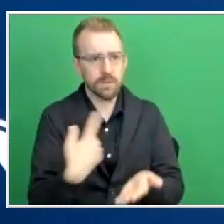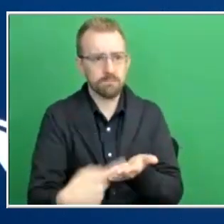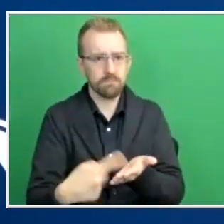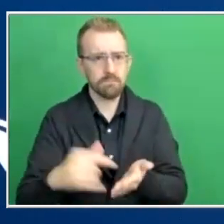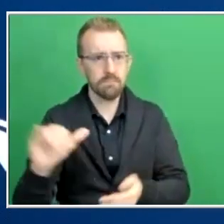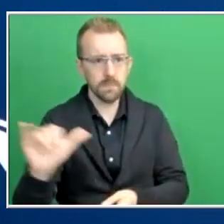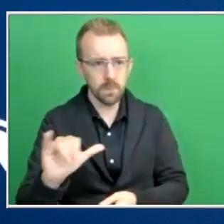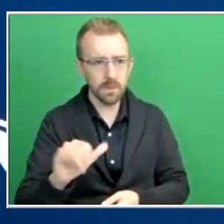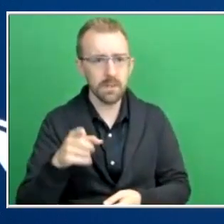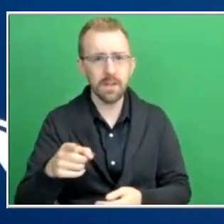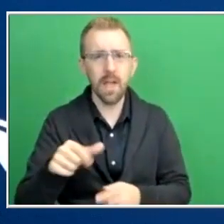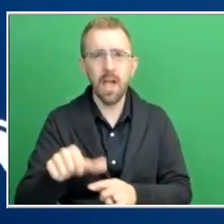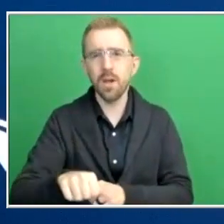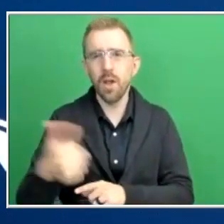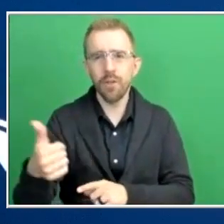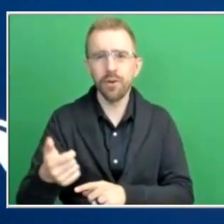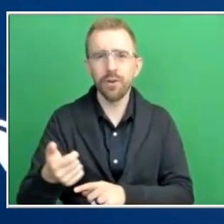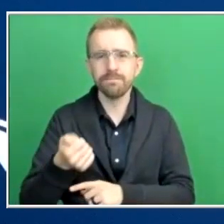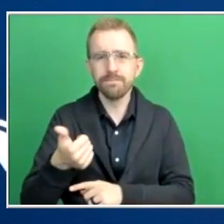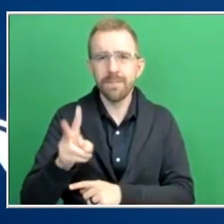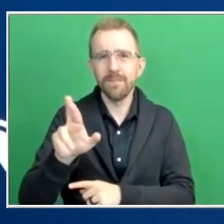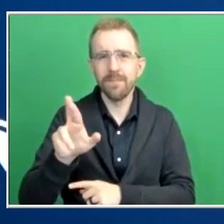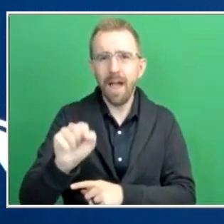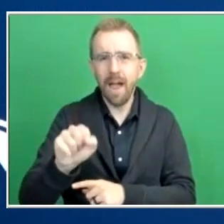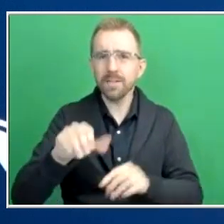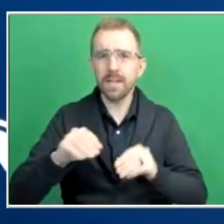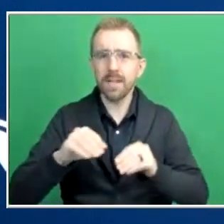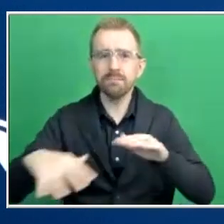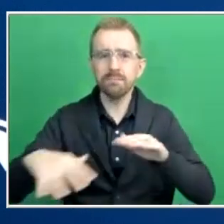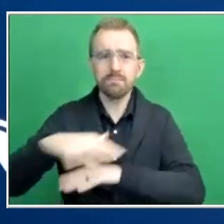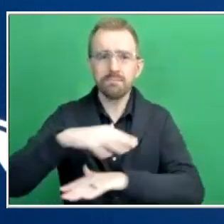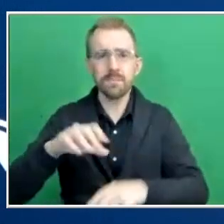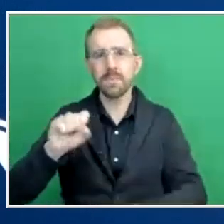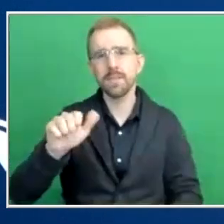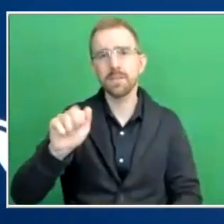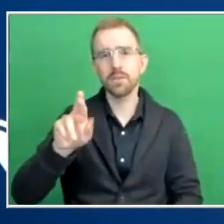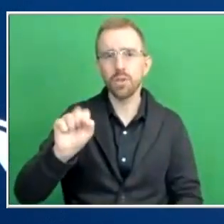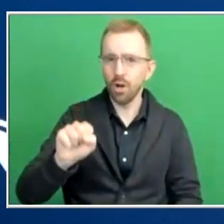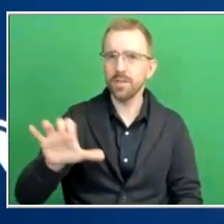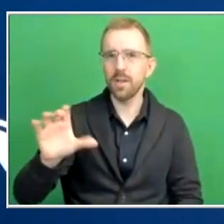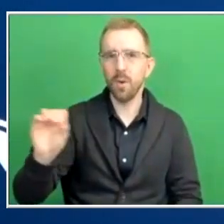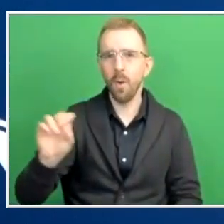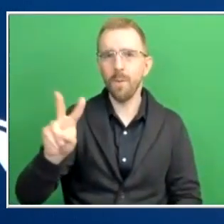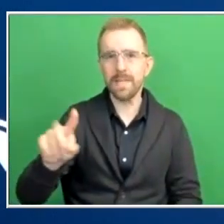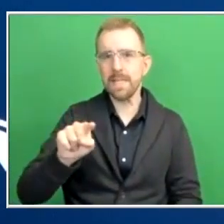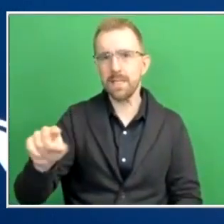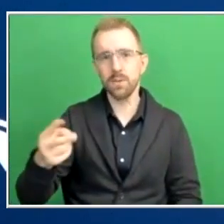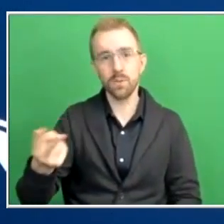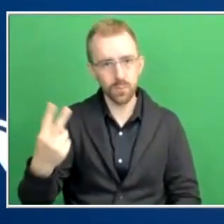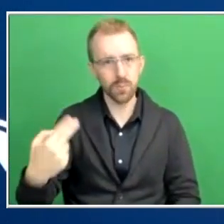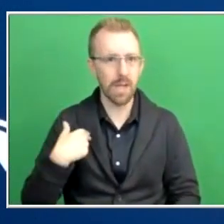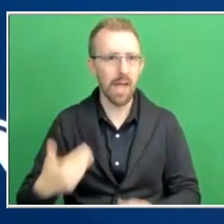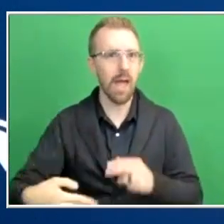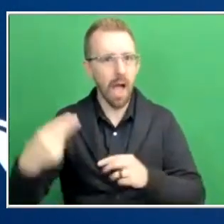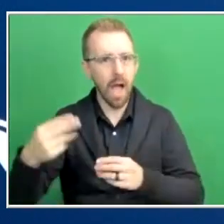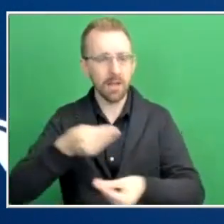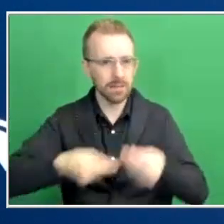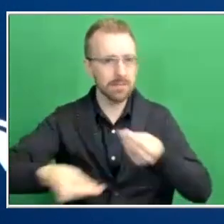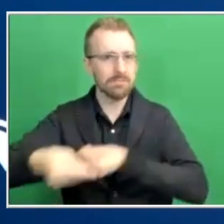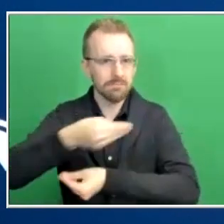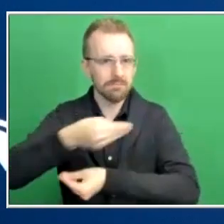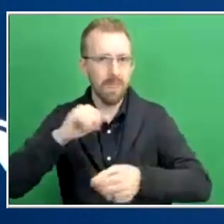was another little virus that was circulating at the time, SARS-CoV-2. And so that had high circulation at the time. Was